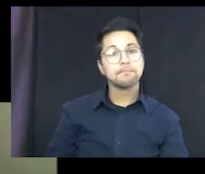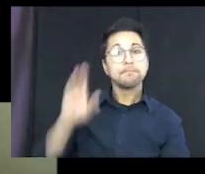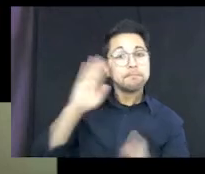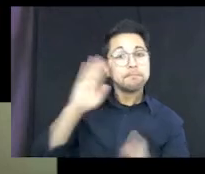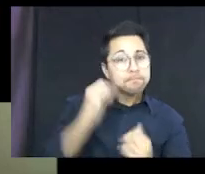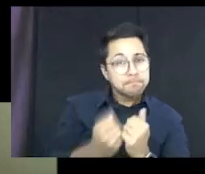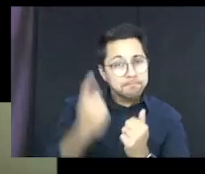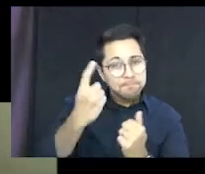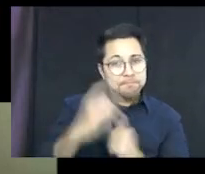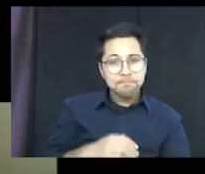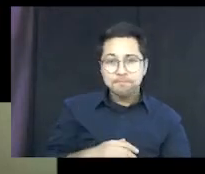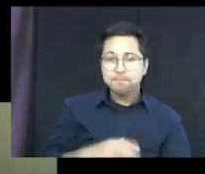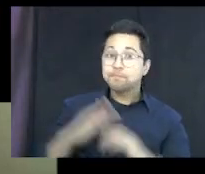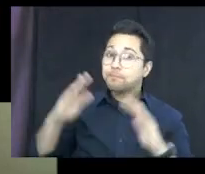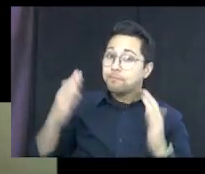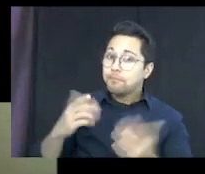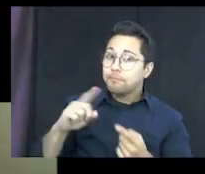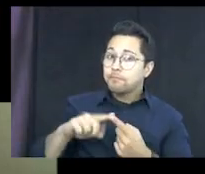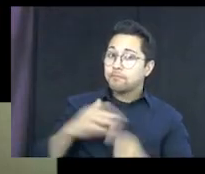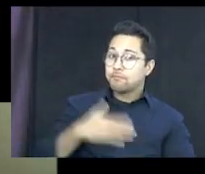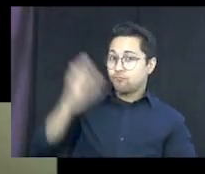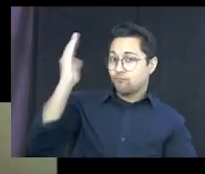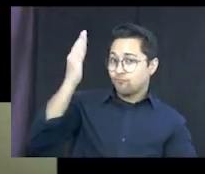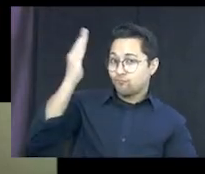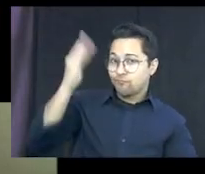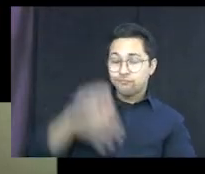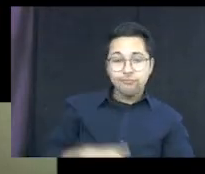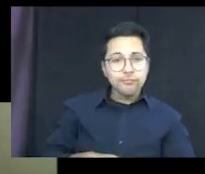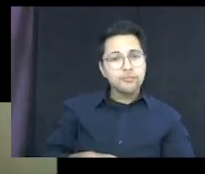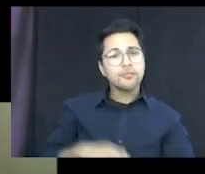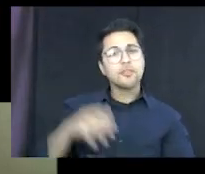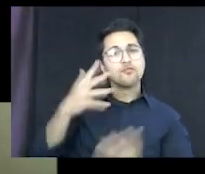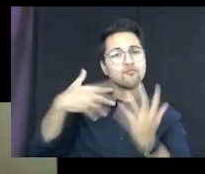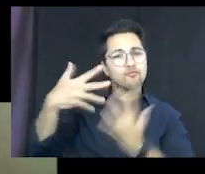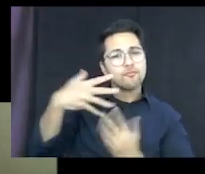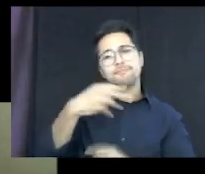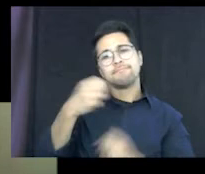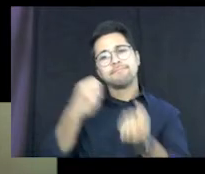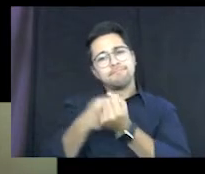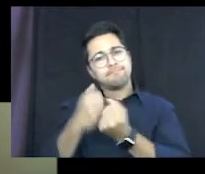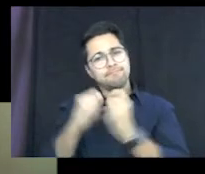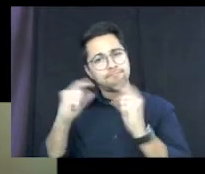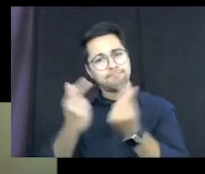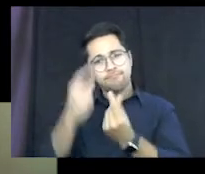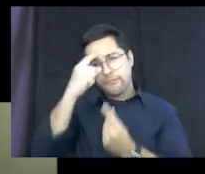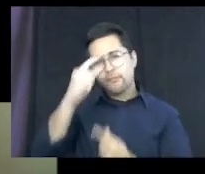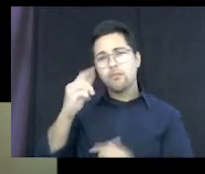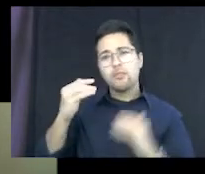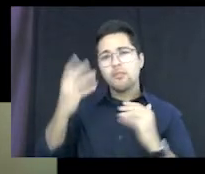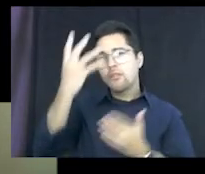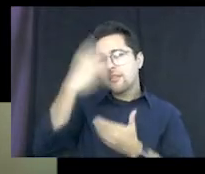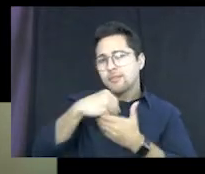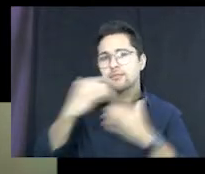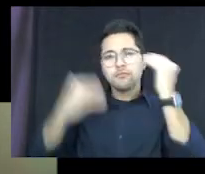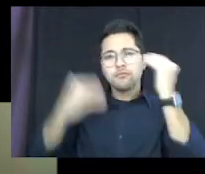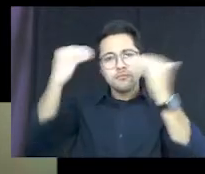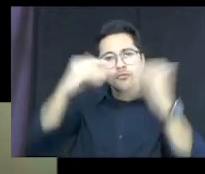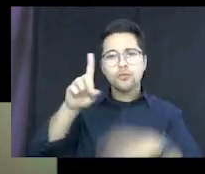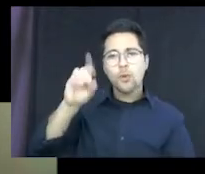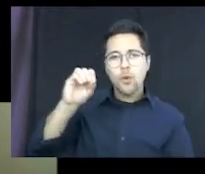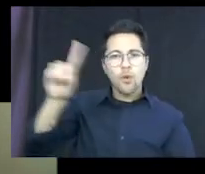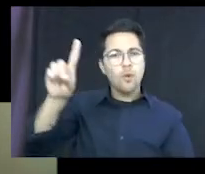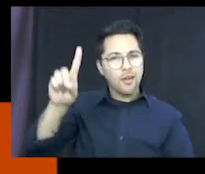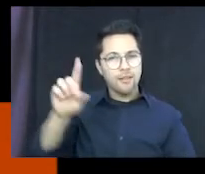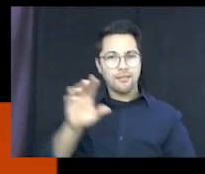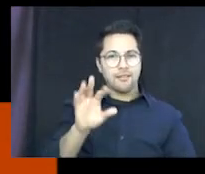Hello, everyone, and welcome to my presentation, Social and Support Groups for Autistic Adults 101, a Field